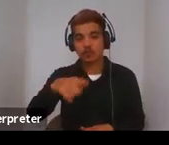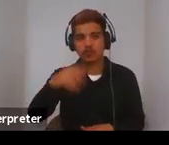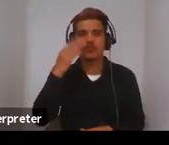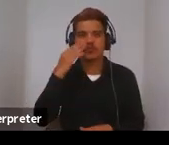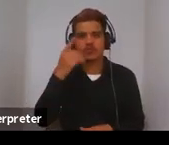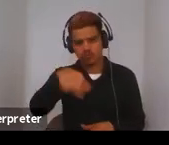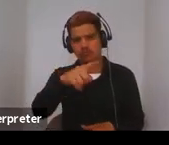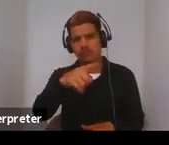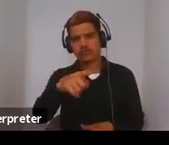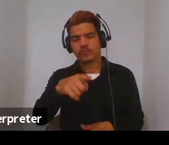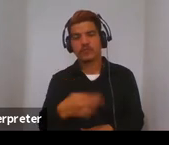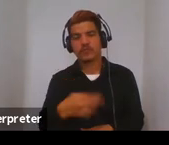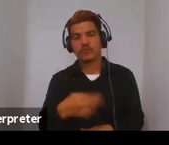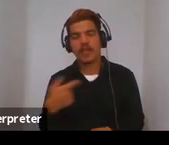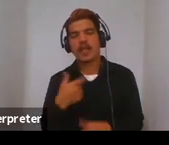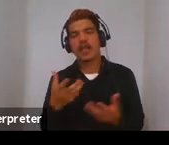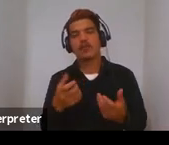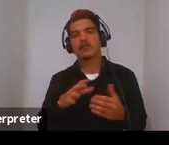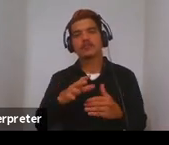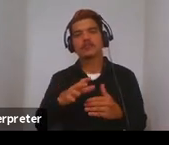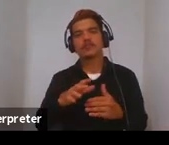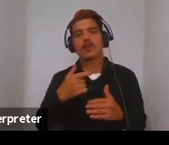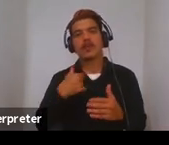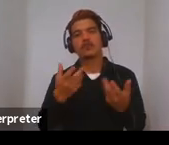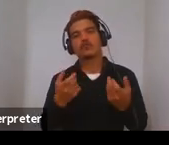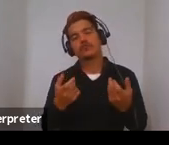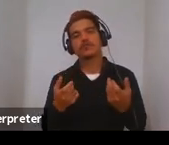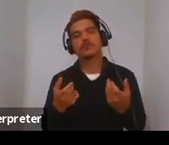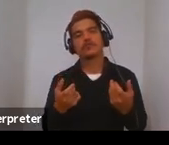resources. I would just like to put